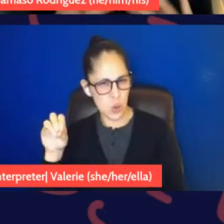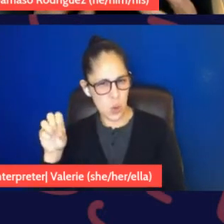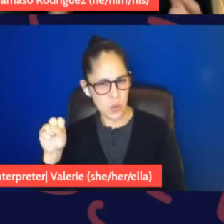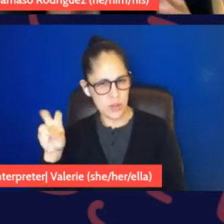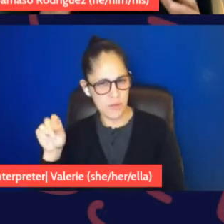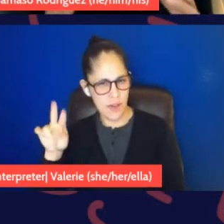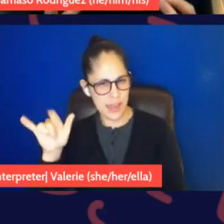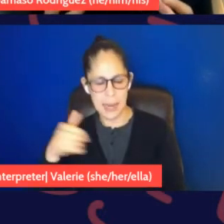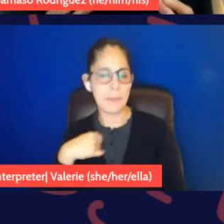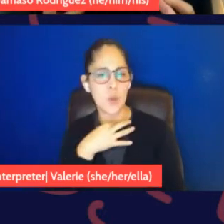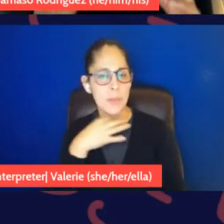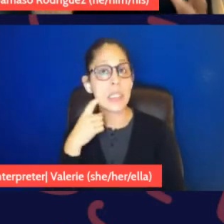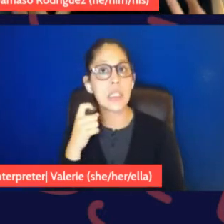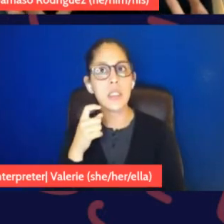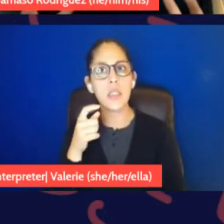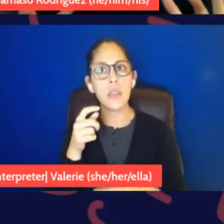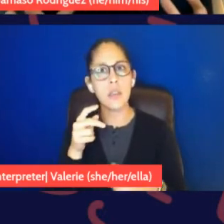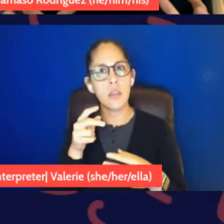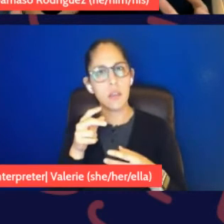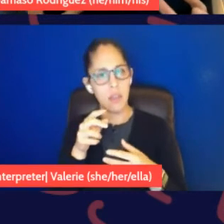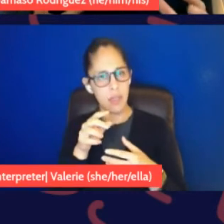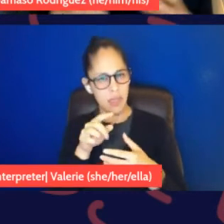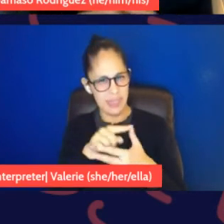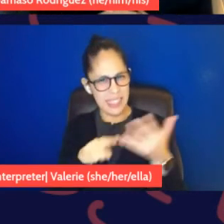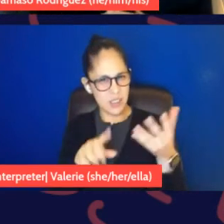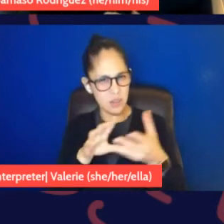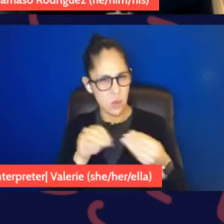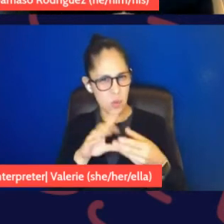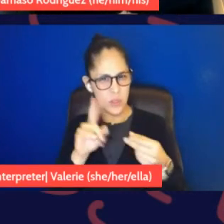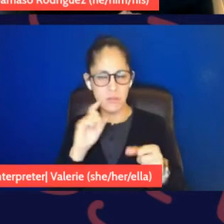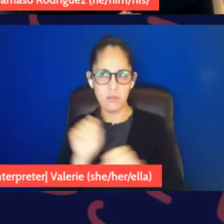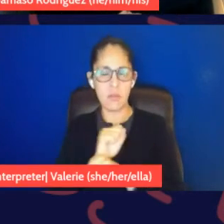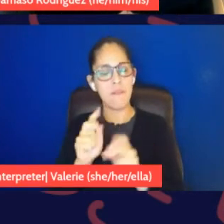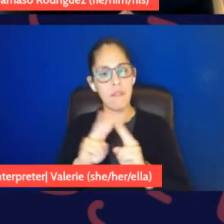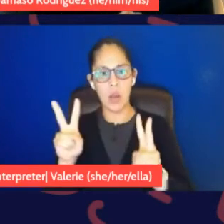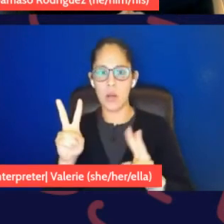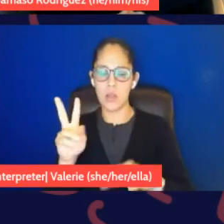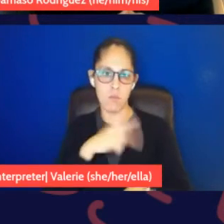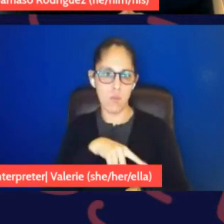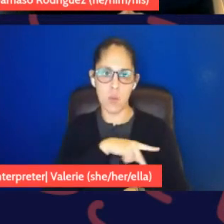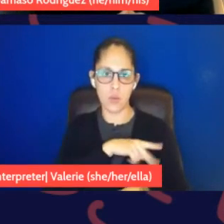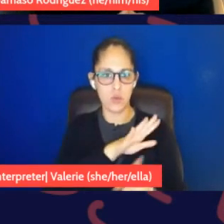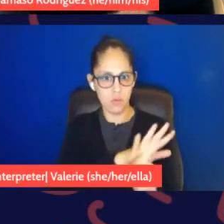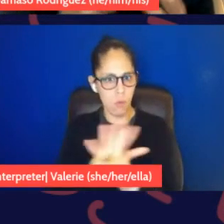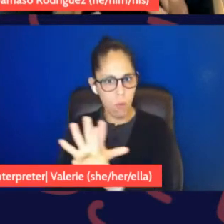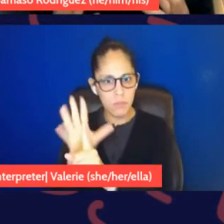you know, very personal immigration stories, right? And very personal.